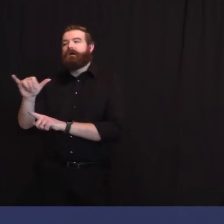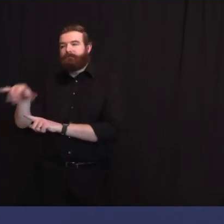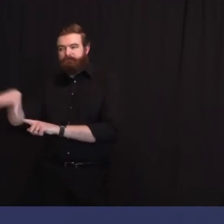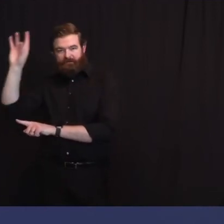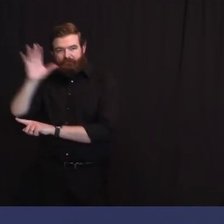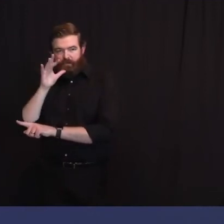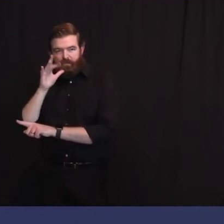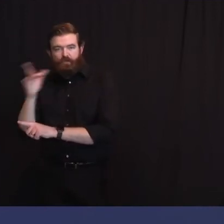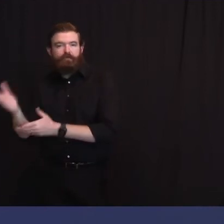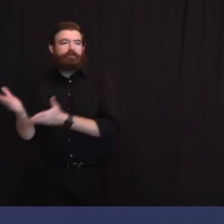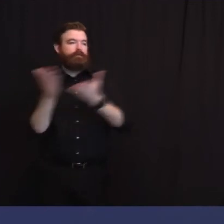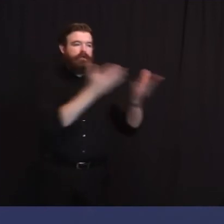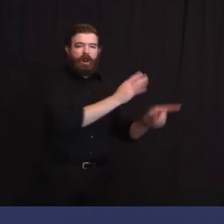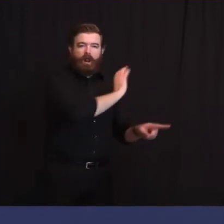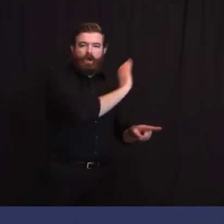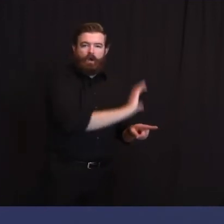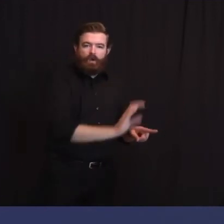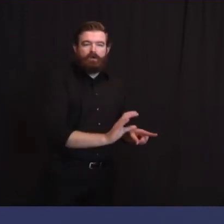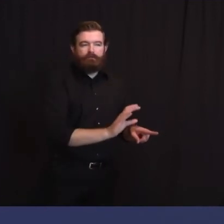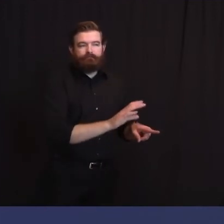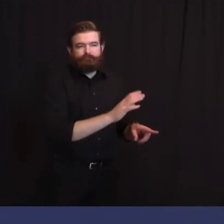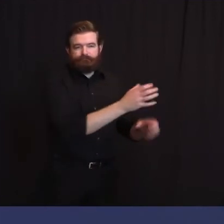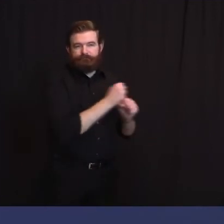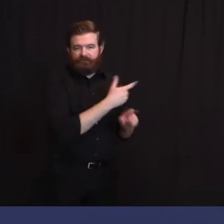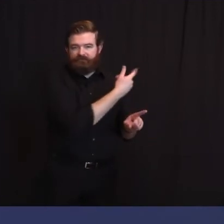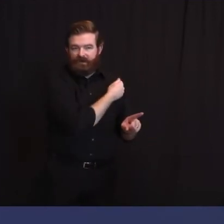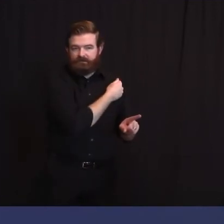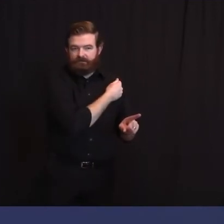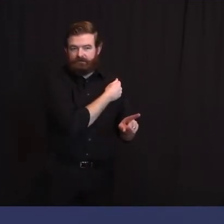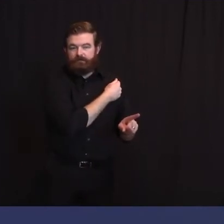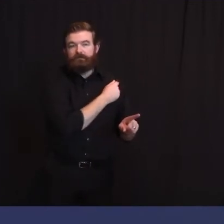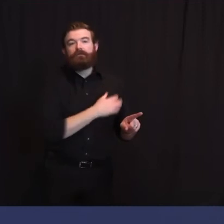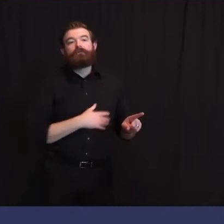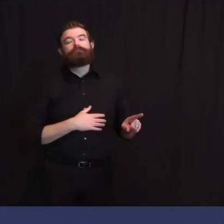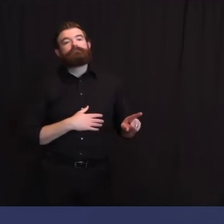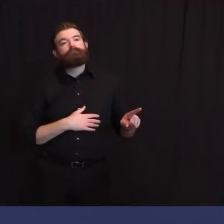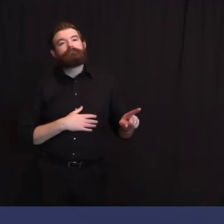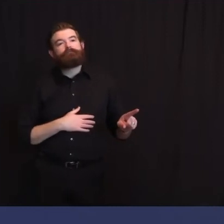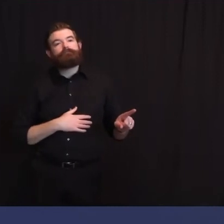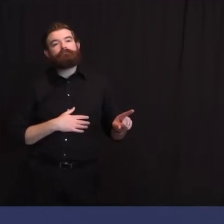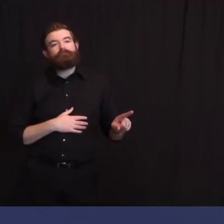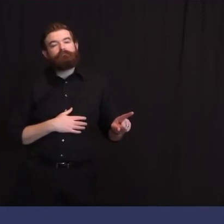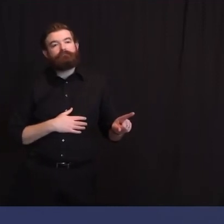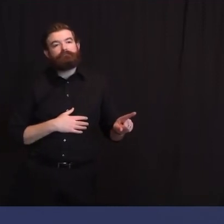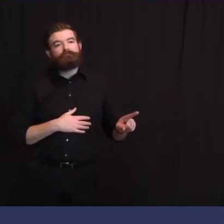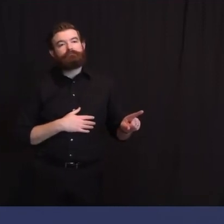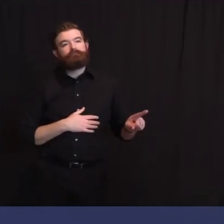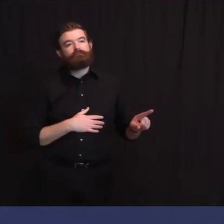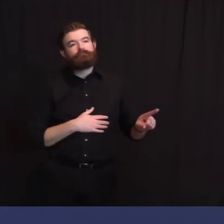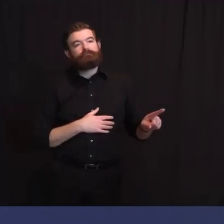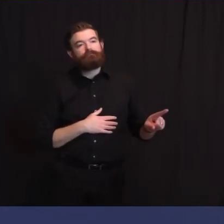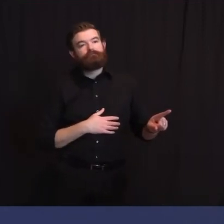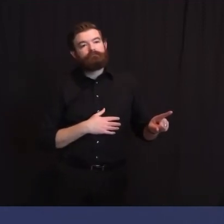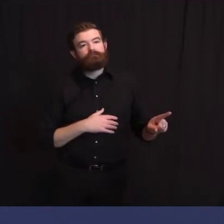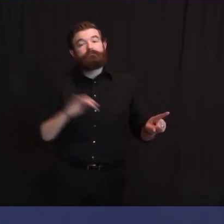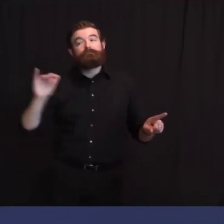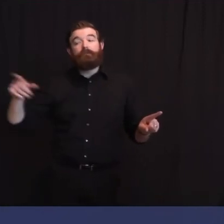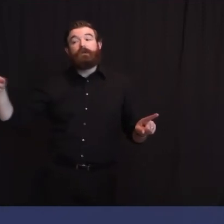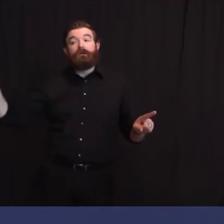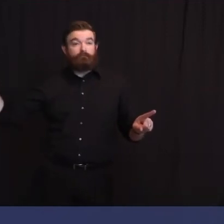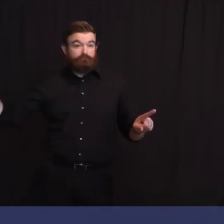And he said he went into motels, restaurants, gas stations, and he said the lack